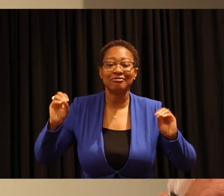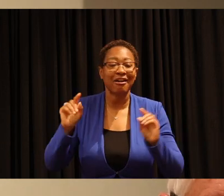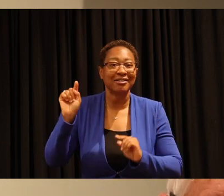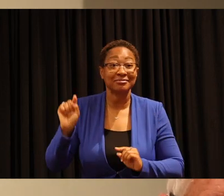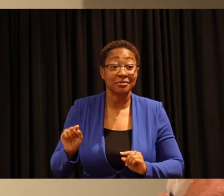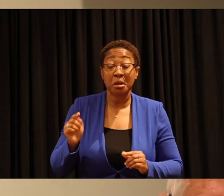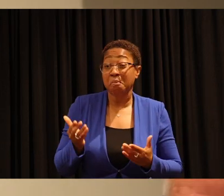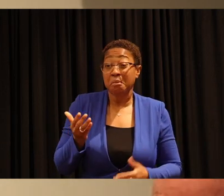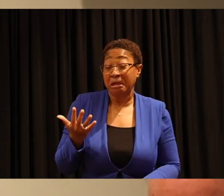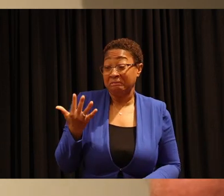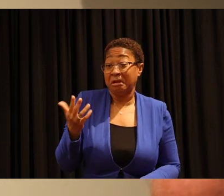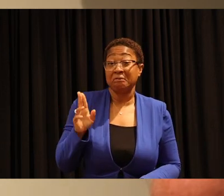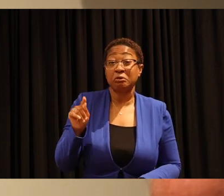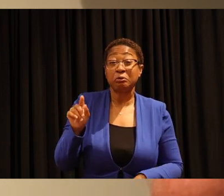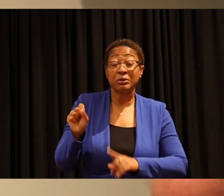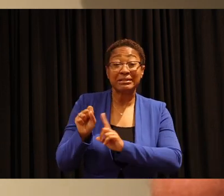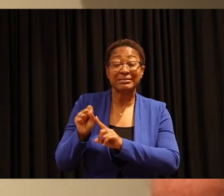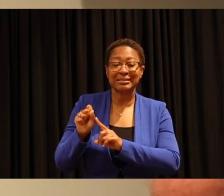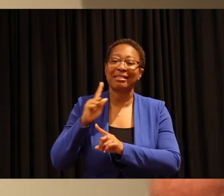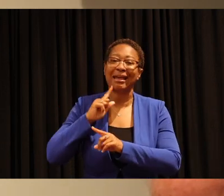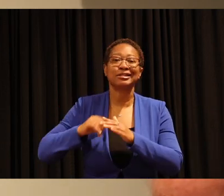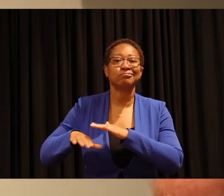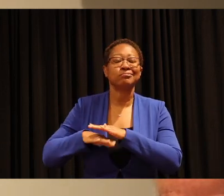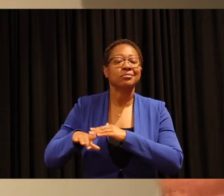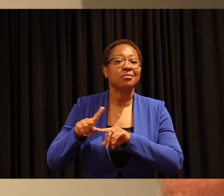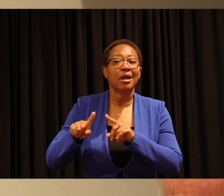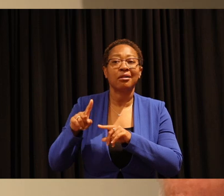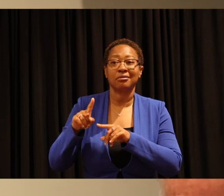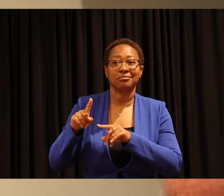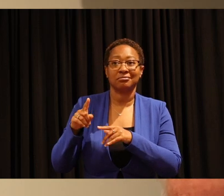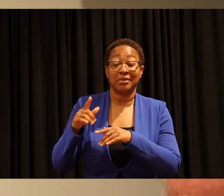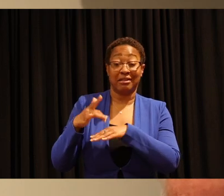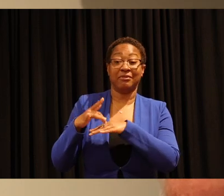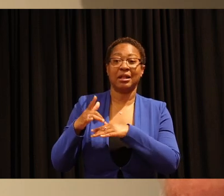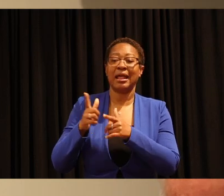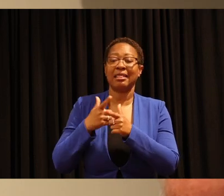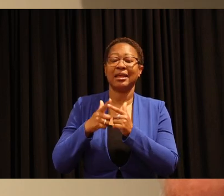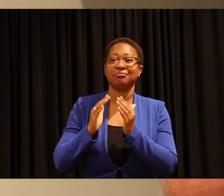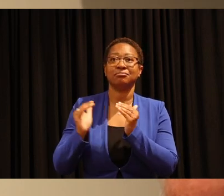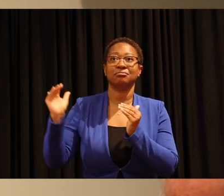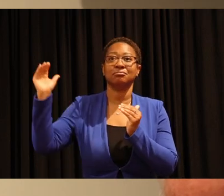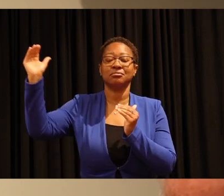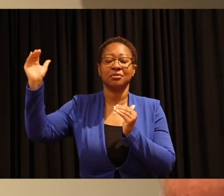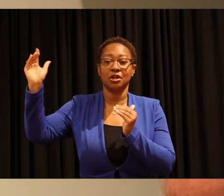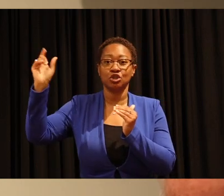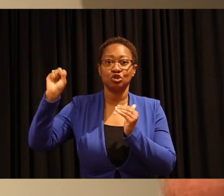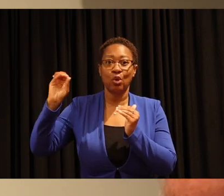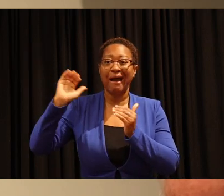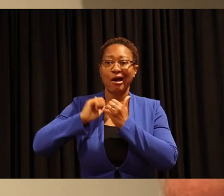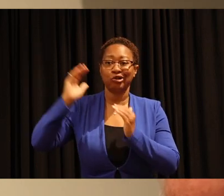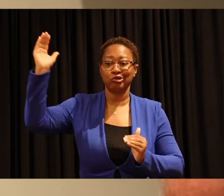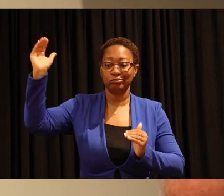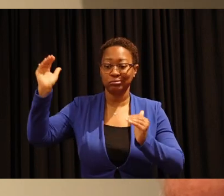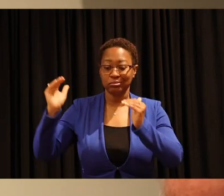there might have been 5 units at entry level that were available. So then you get into, again, how do you close that gap